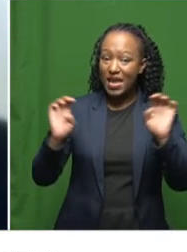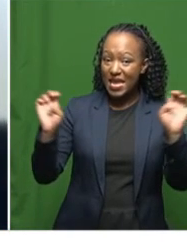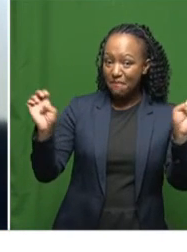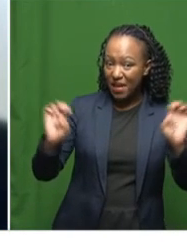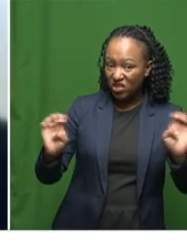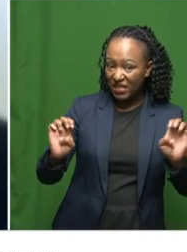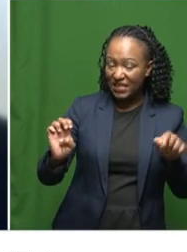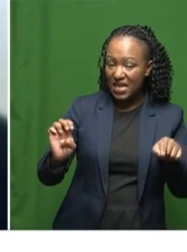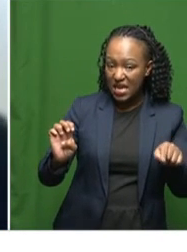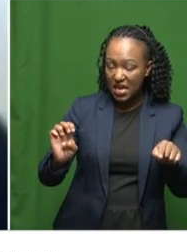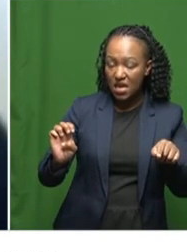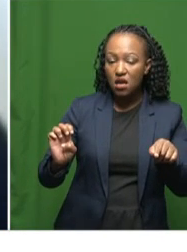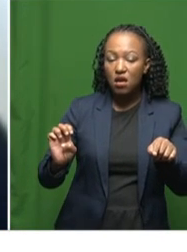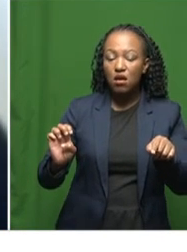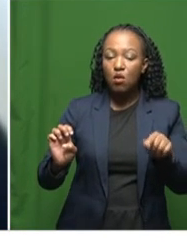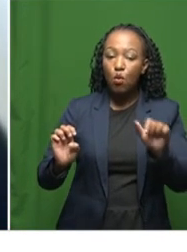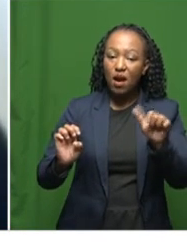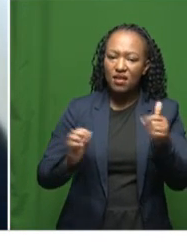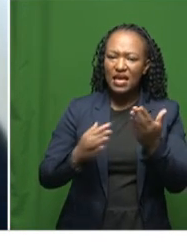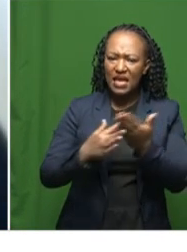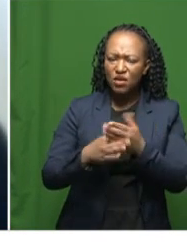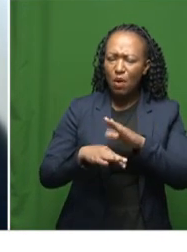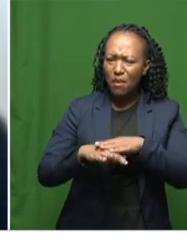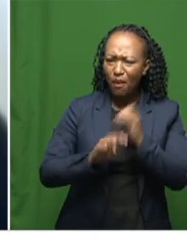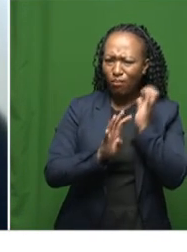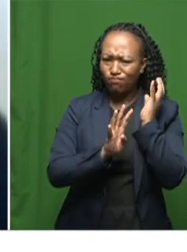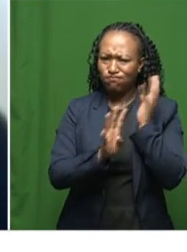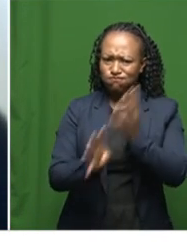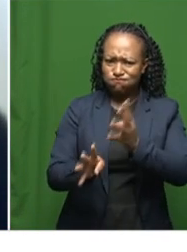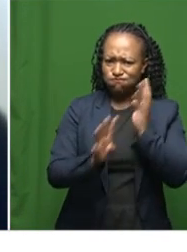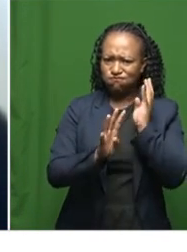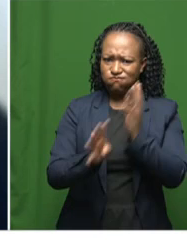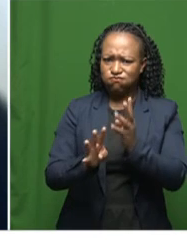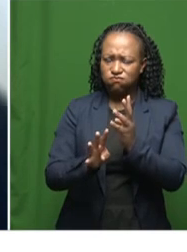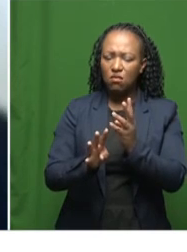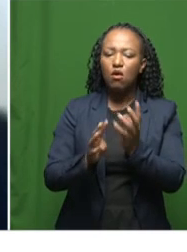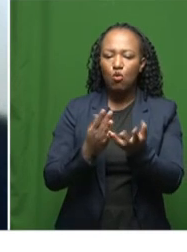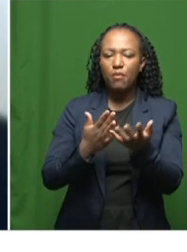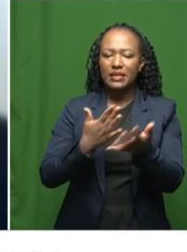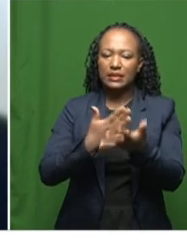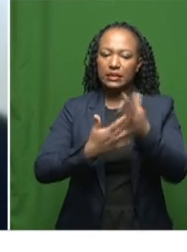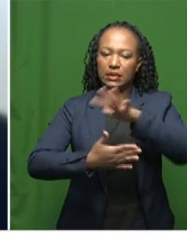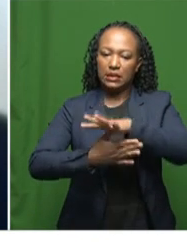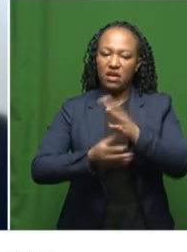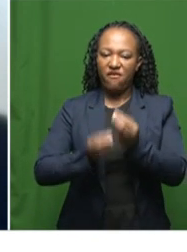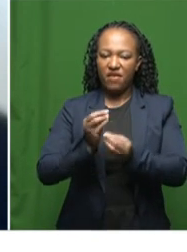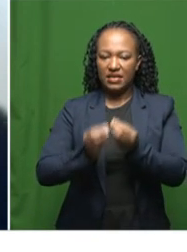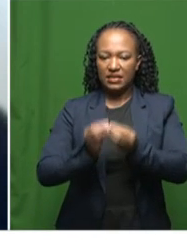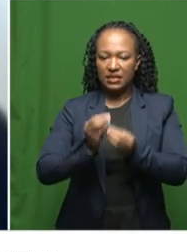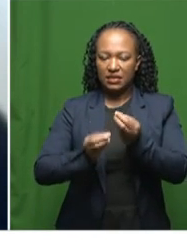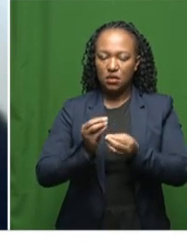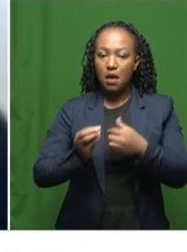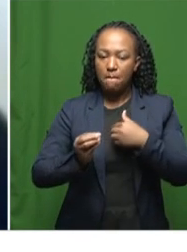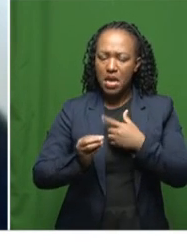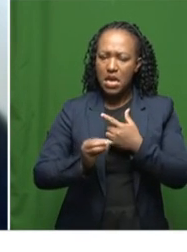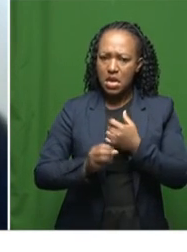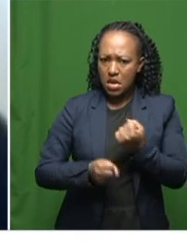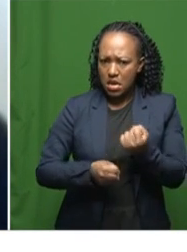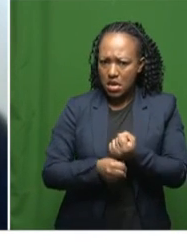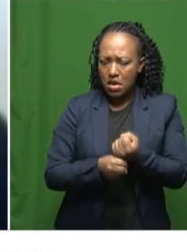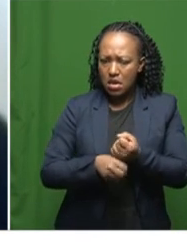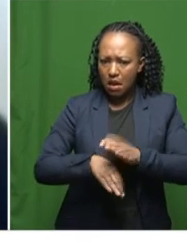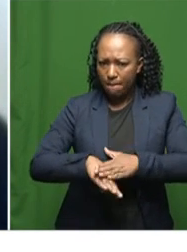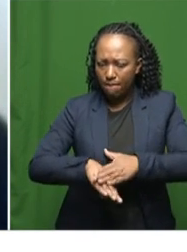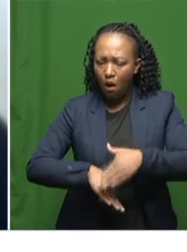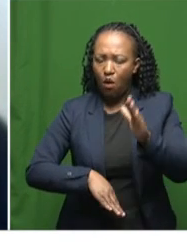there's KZN flooding that needs to be prioritized. So I'm also putting more effort in making sure that